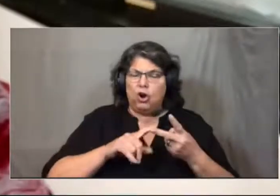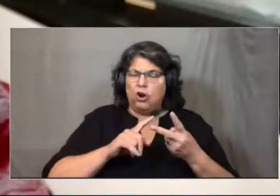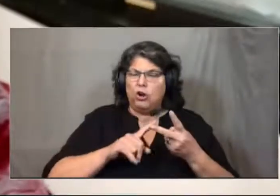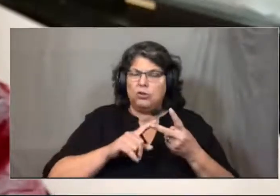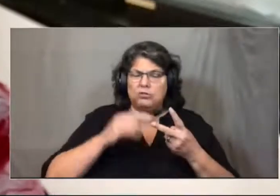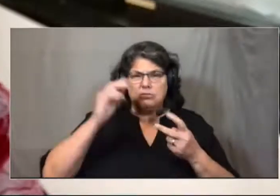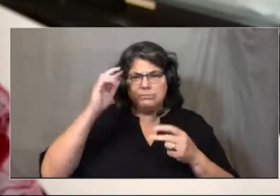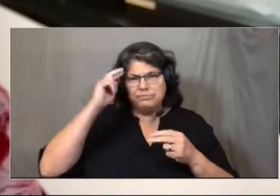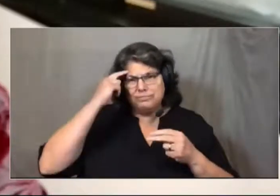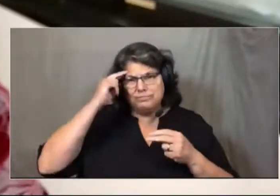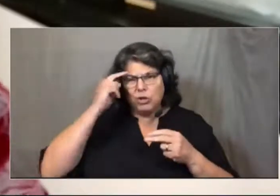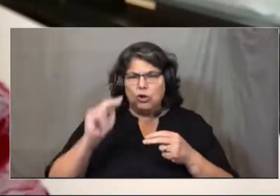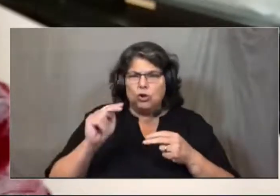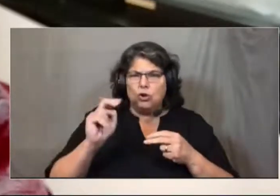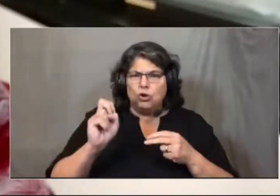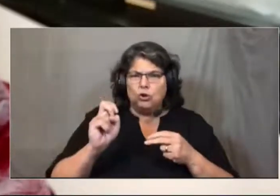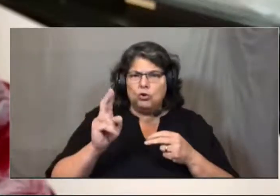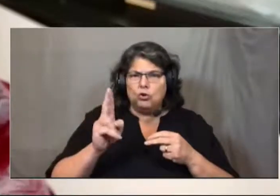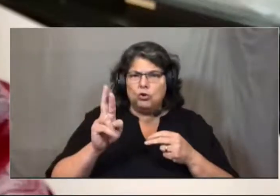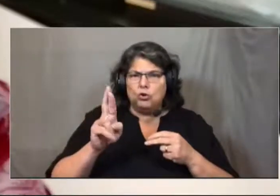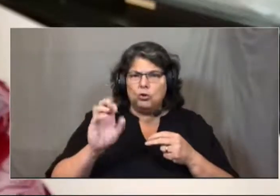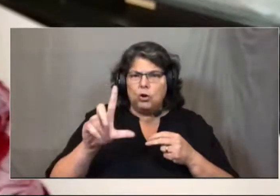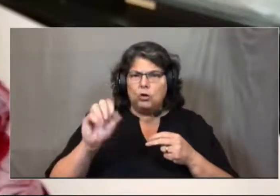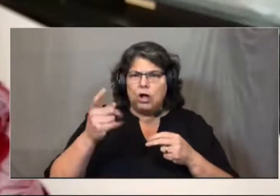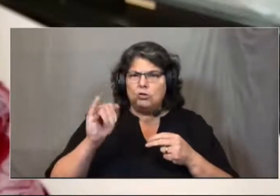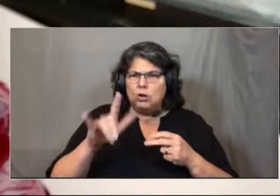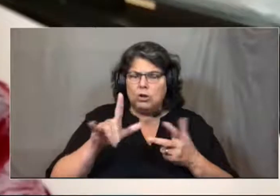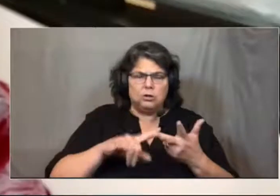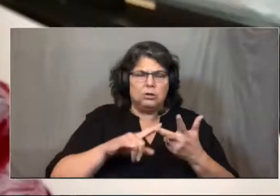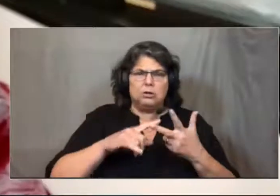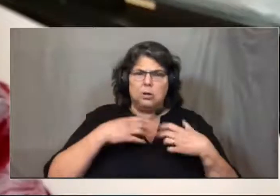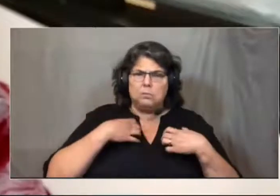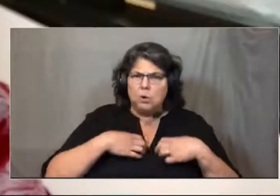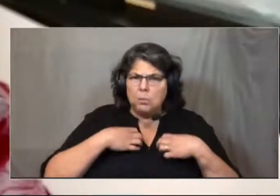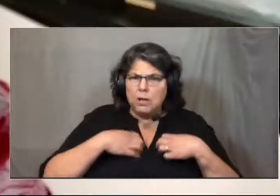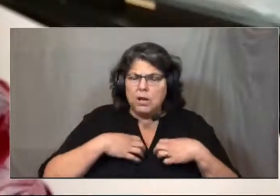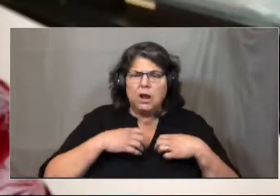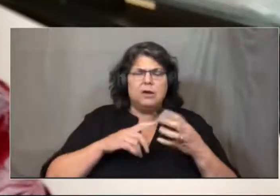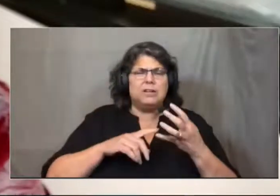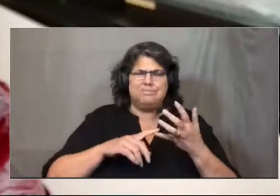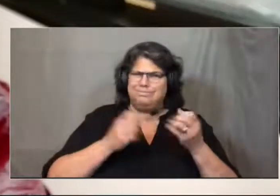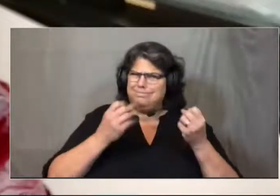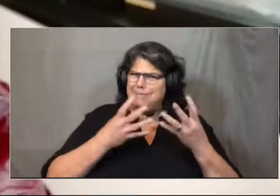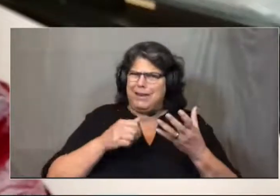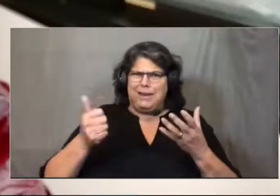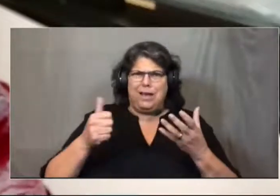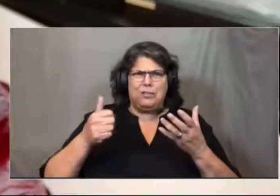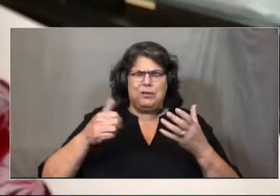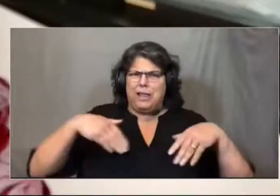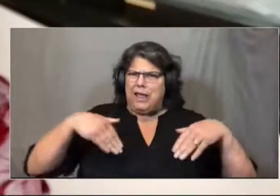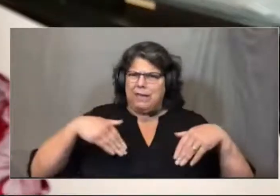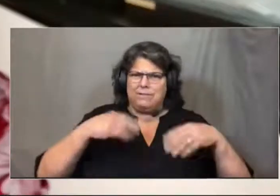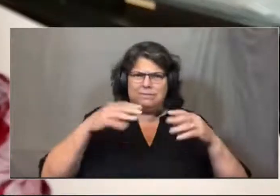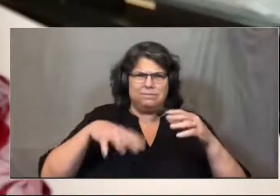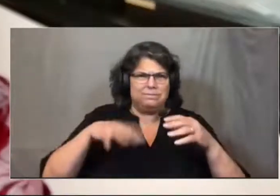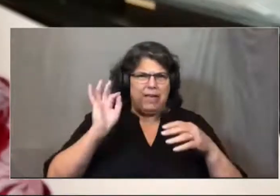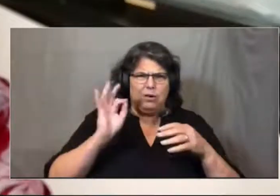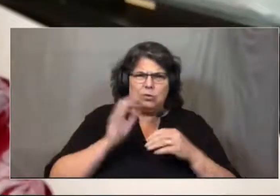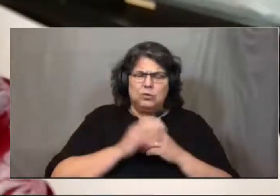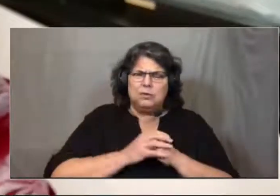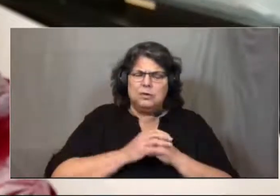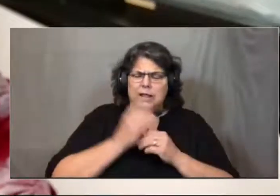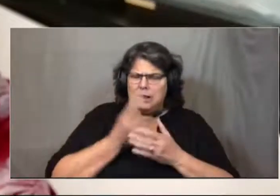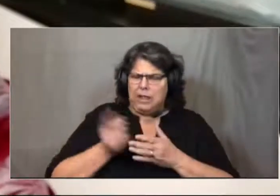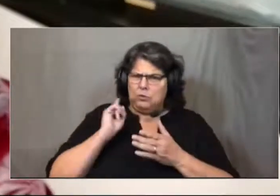neurological, pulmonary, and probably a lot that are undiscovered. I was reading last week some research